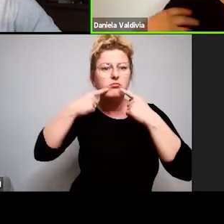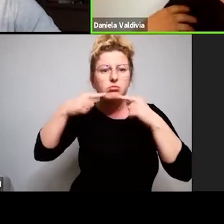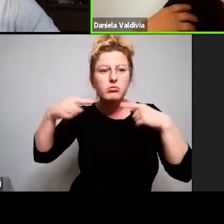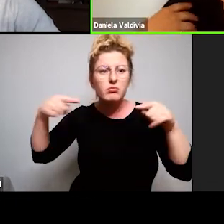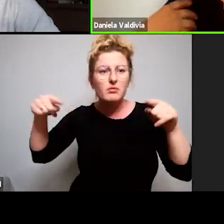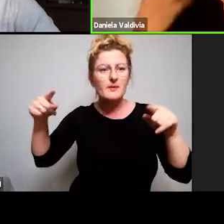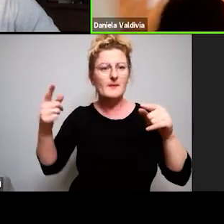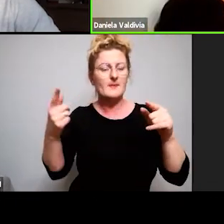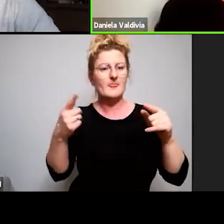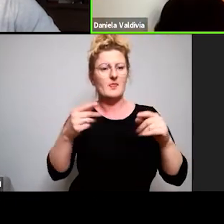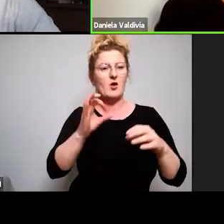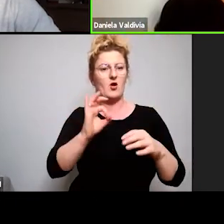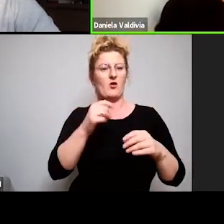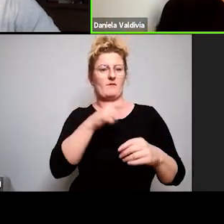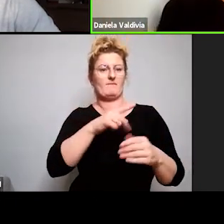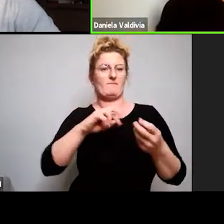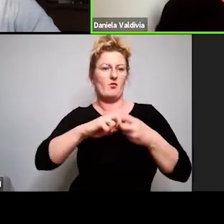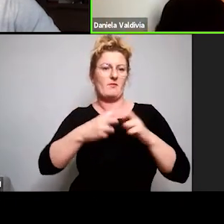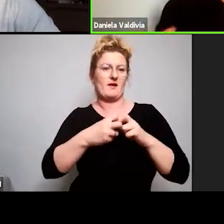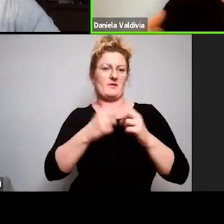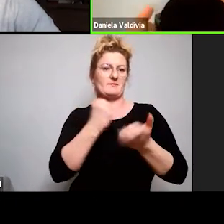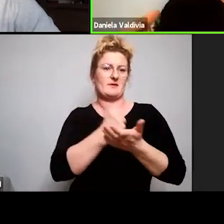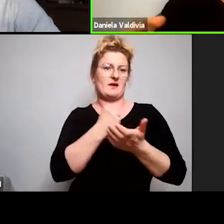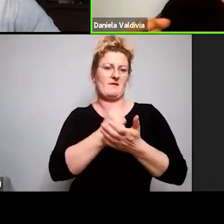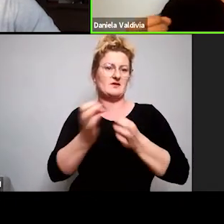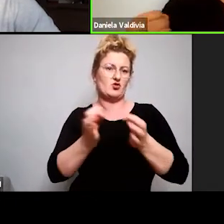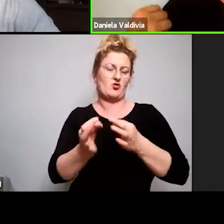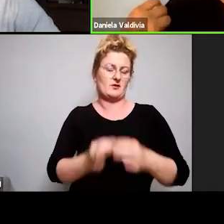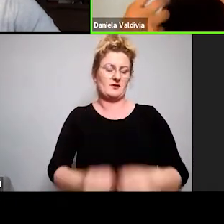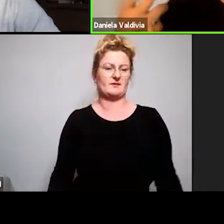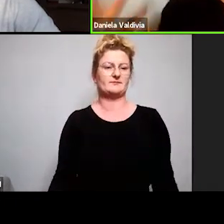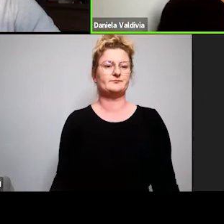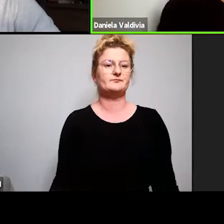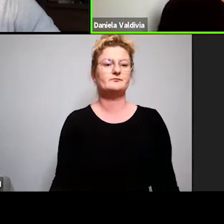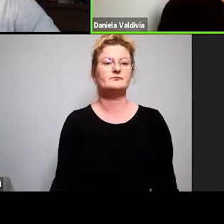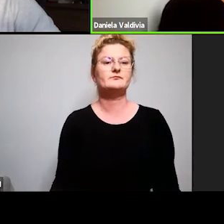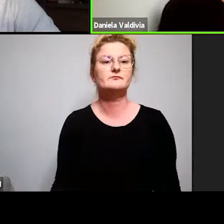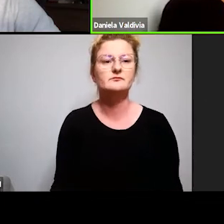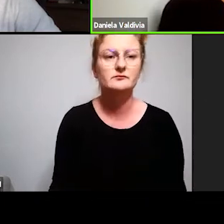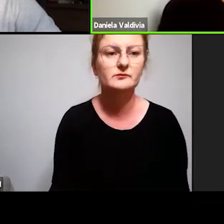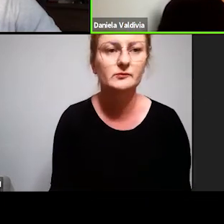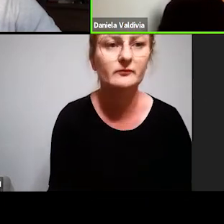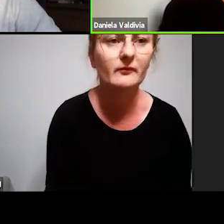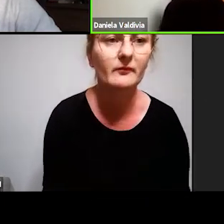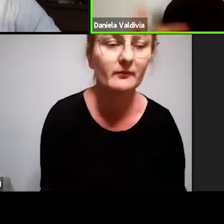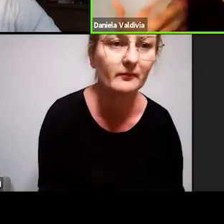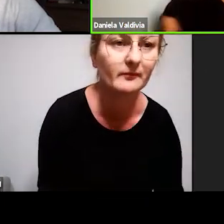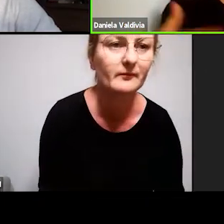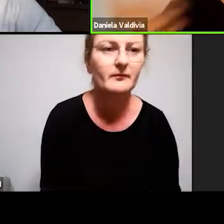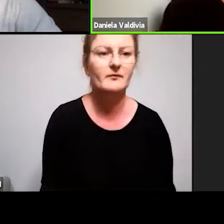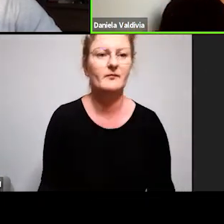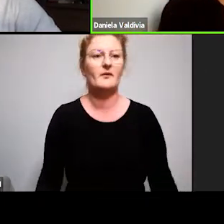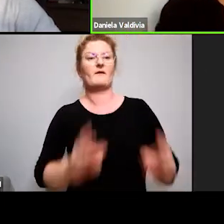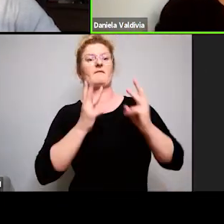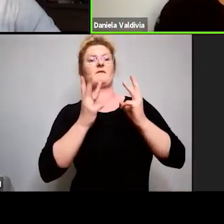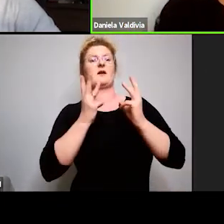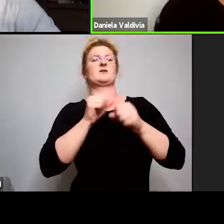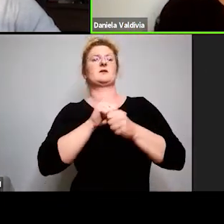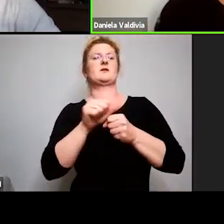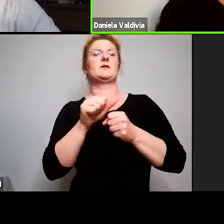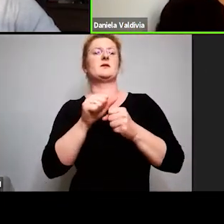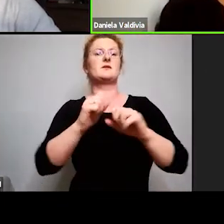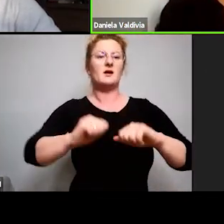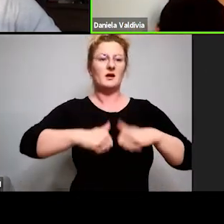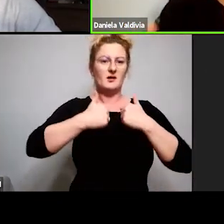institutions, provide training to these people on protocols to address these